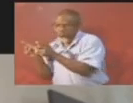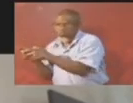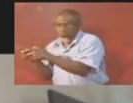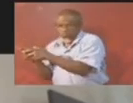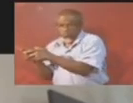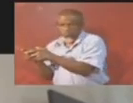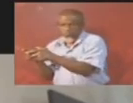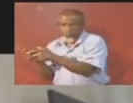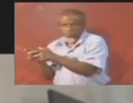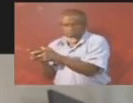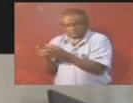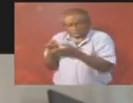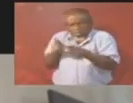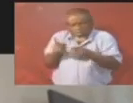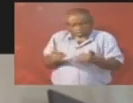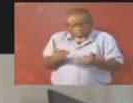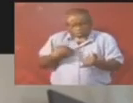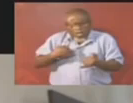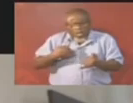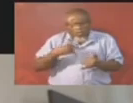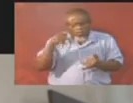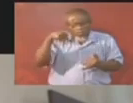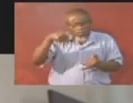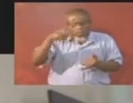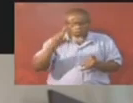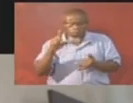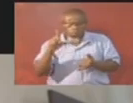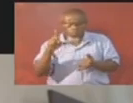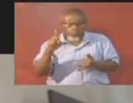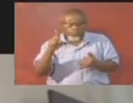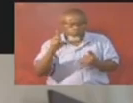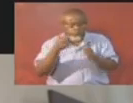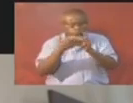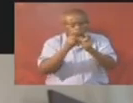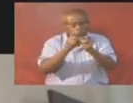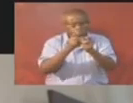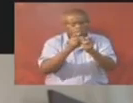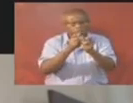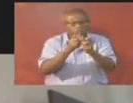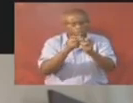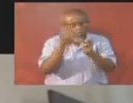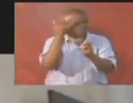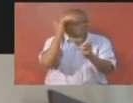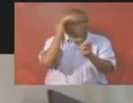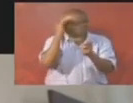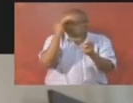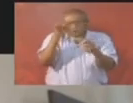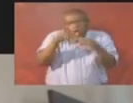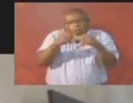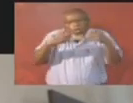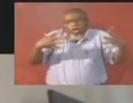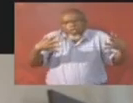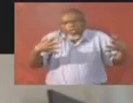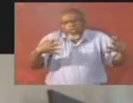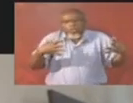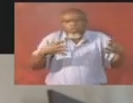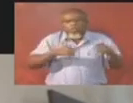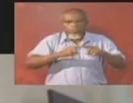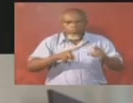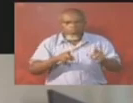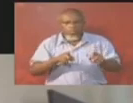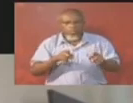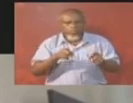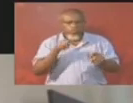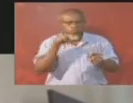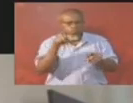P1 variants in the population, we don't know to what extent. I was wondering, Dr. Hines, based on your expert advice,